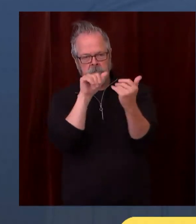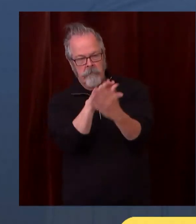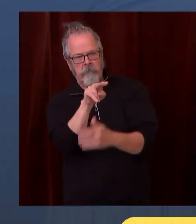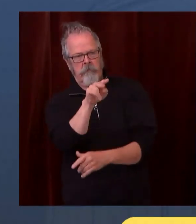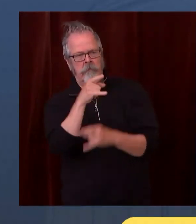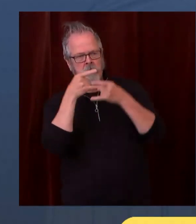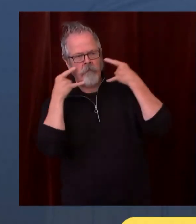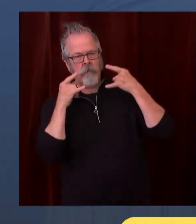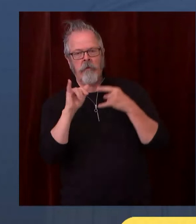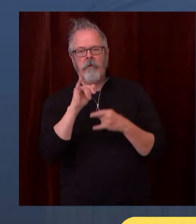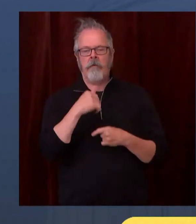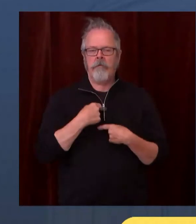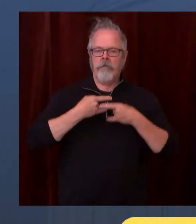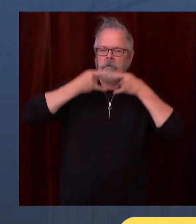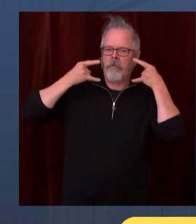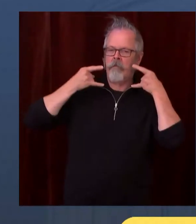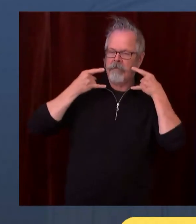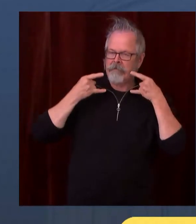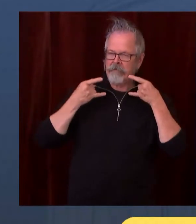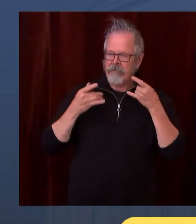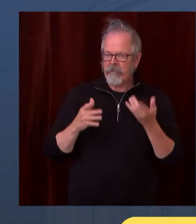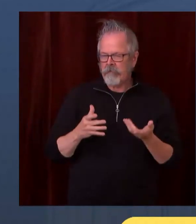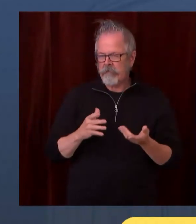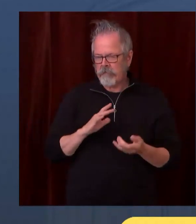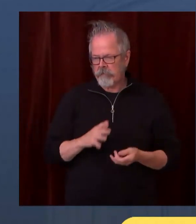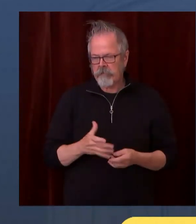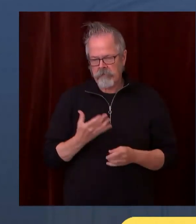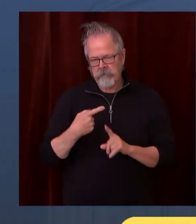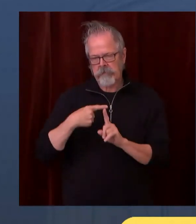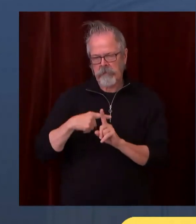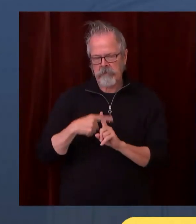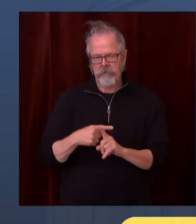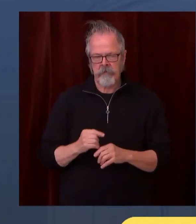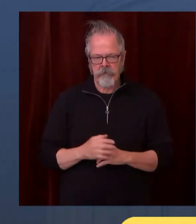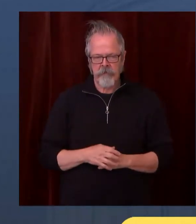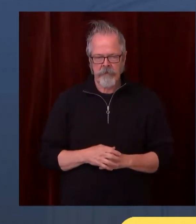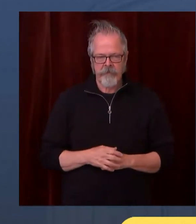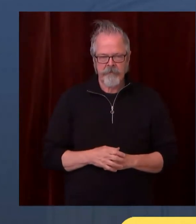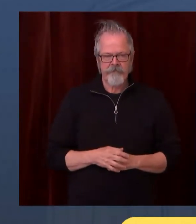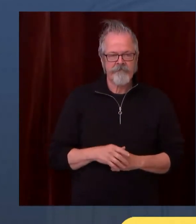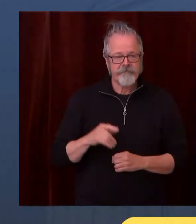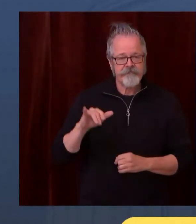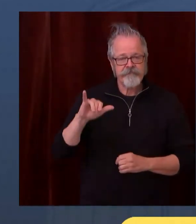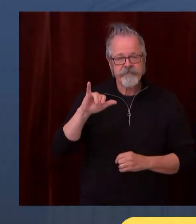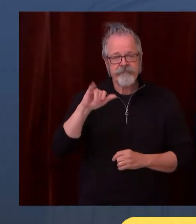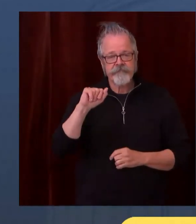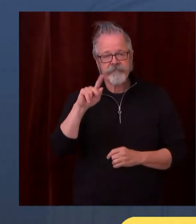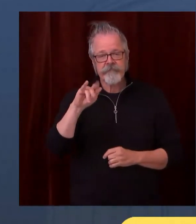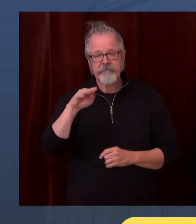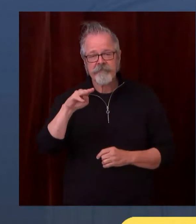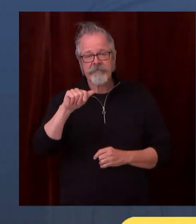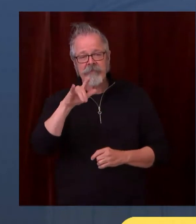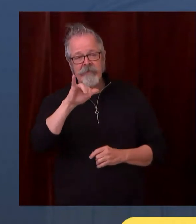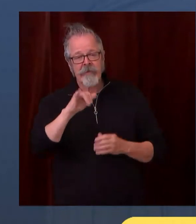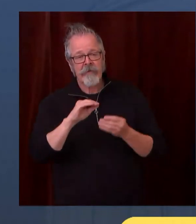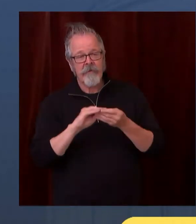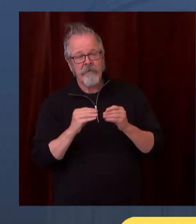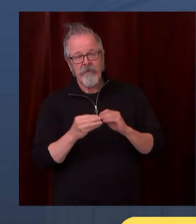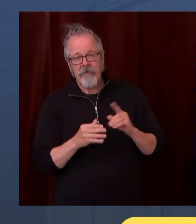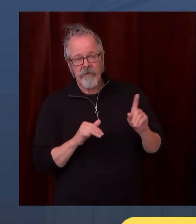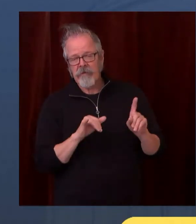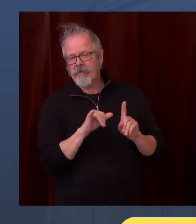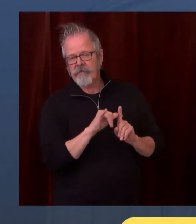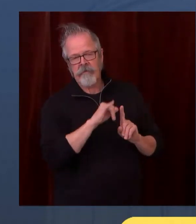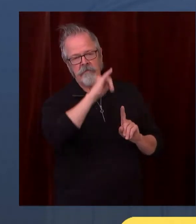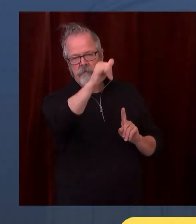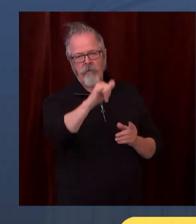numbers. This has been the evidence in New York, Arizona, and Yakima. So I think there's something about it being very high,